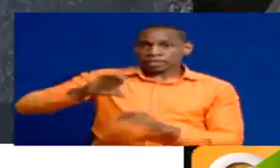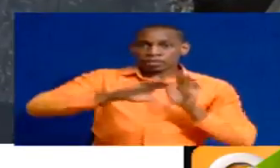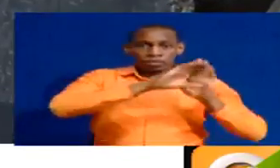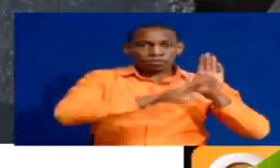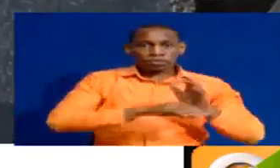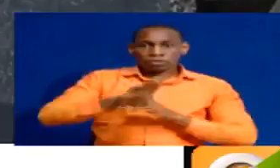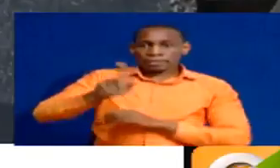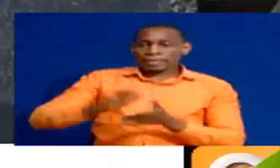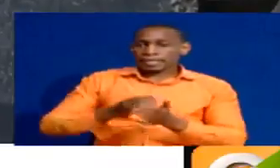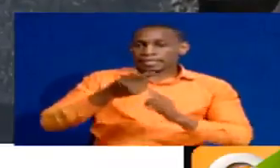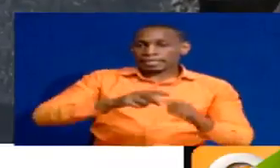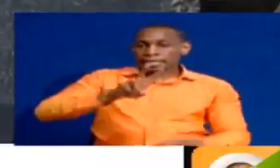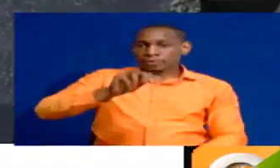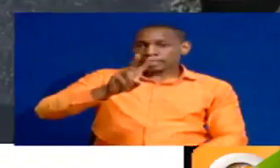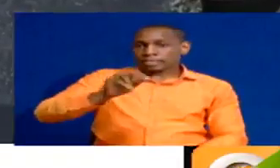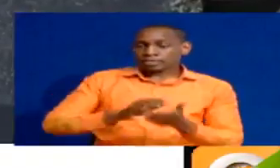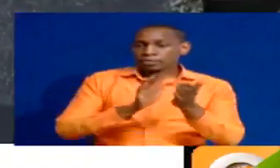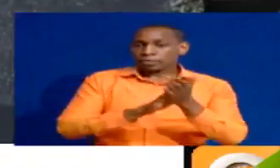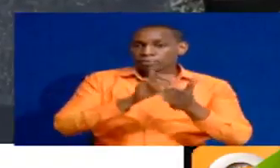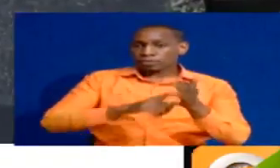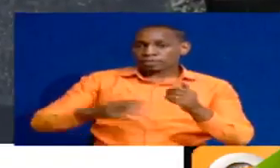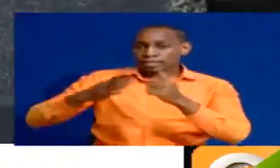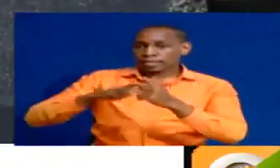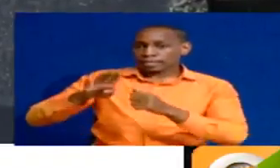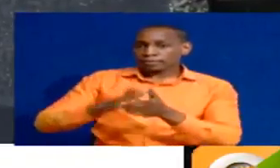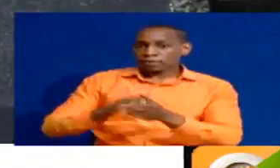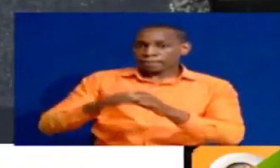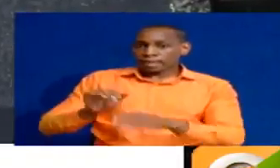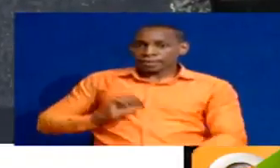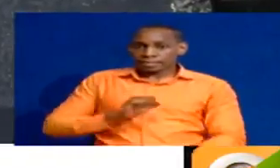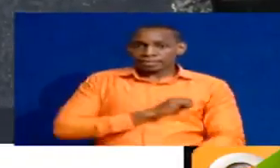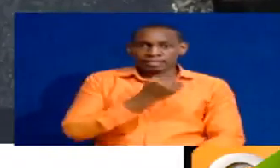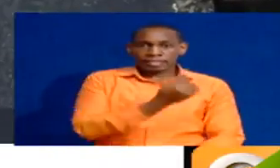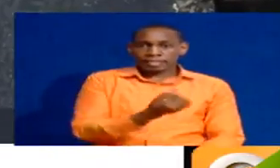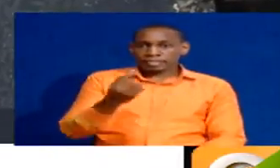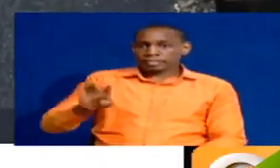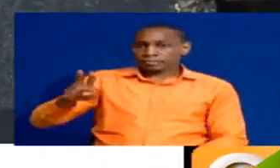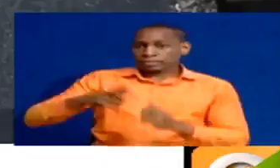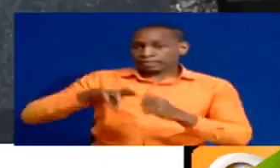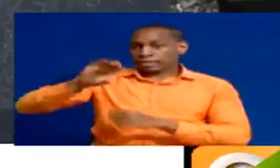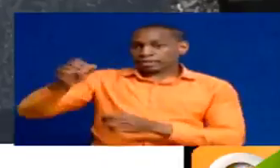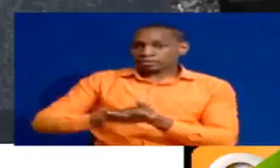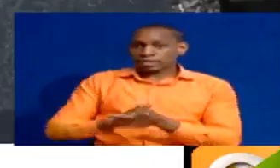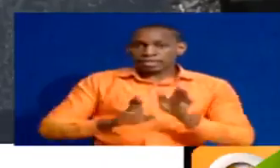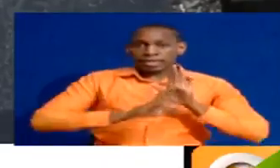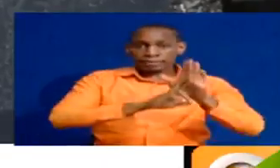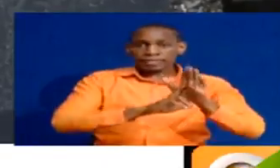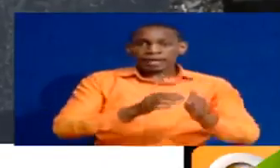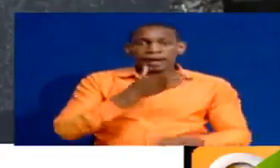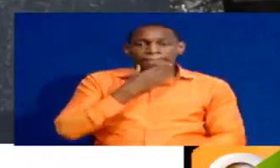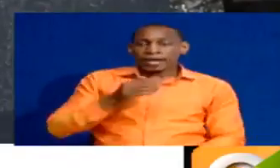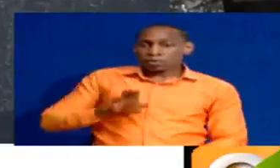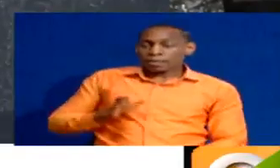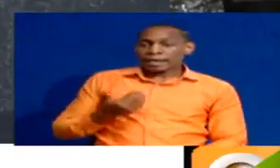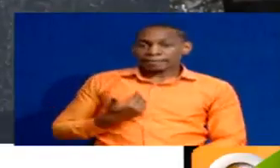Constitution Amendment Bill 2020 proposes a 94-member Senate, with each of the 47 counties represented by a